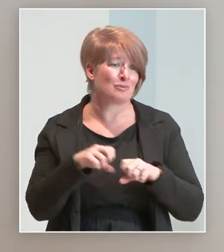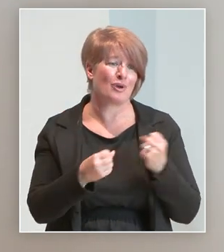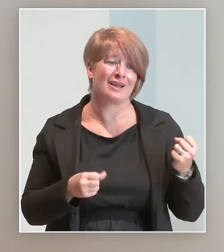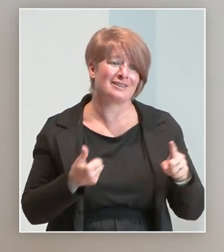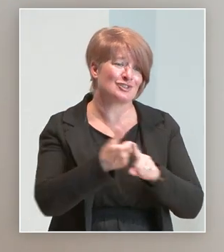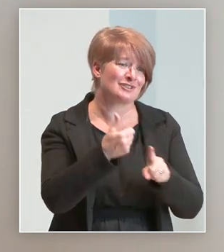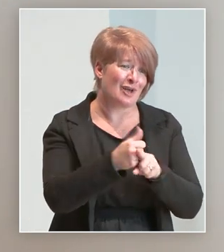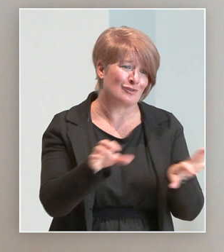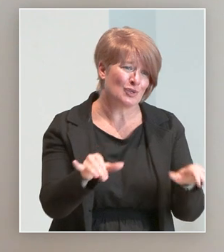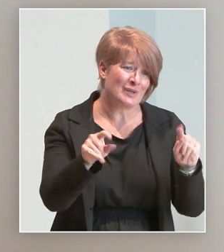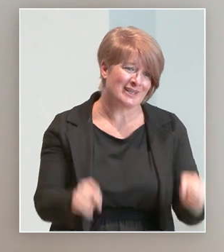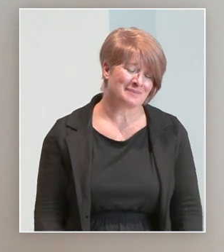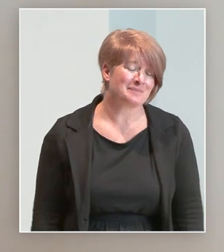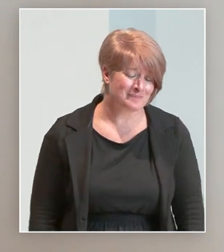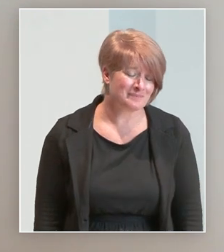tongue doing it?